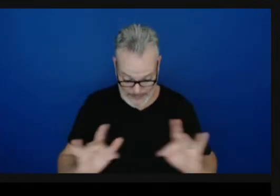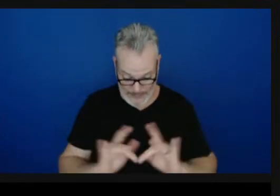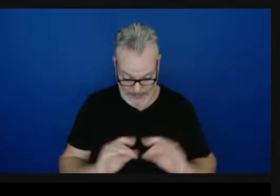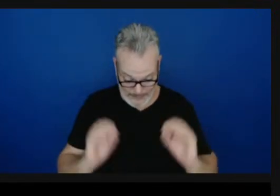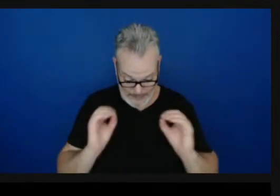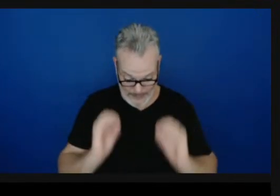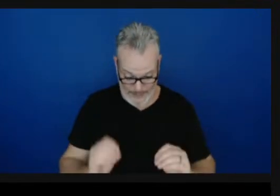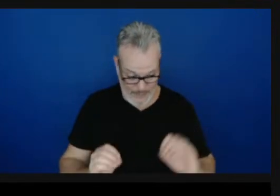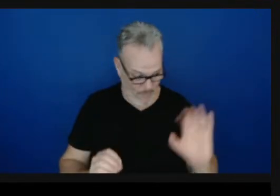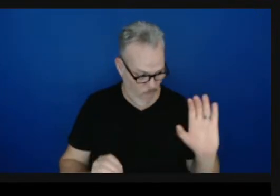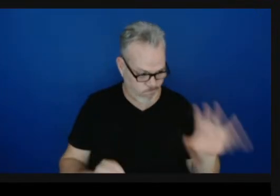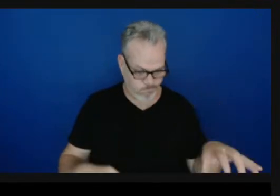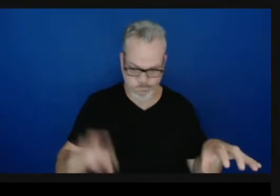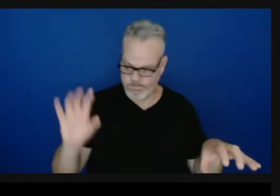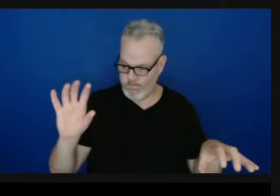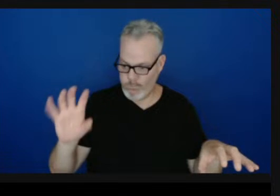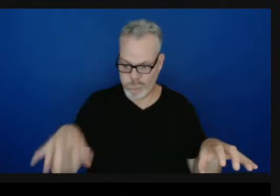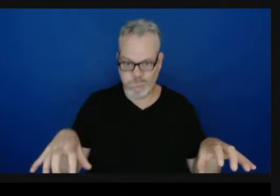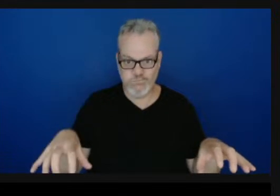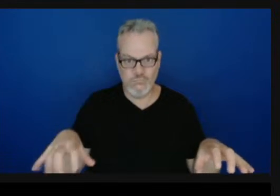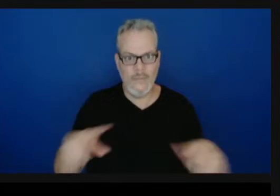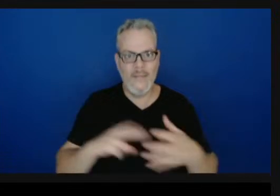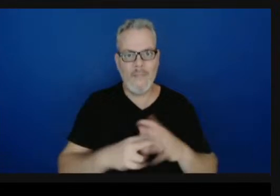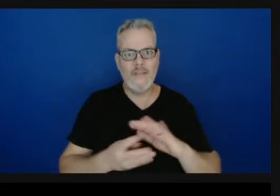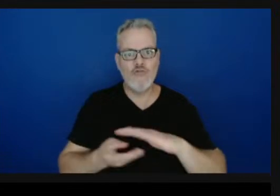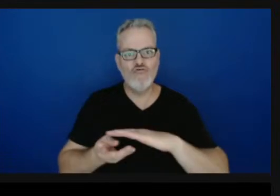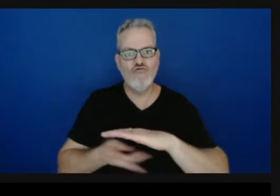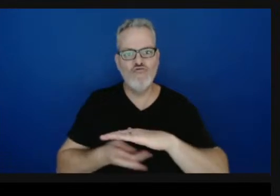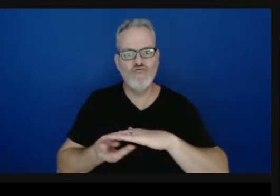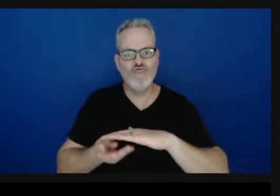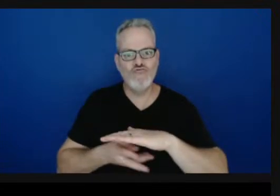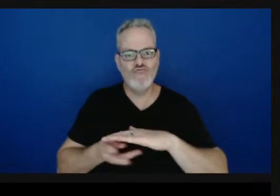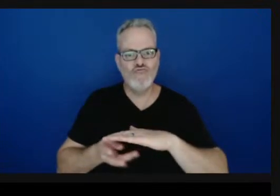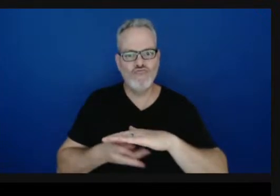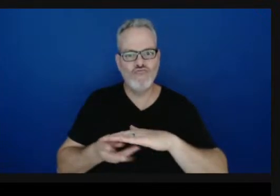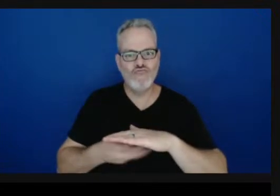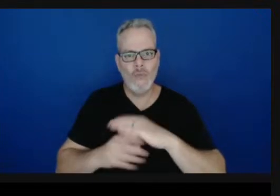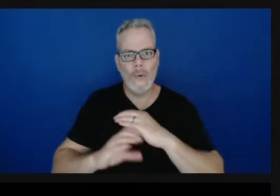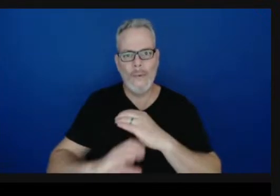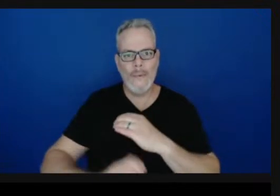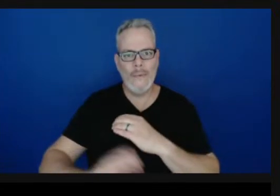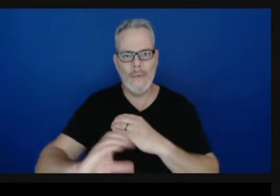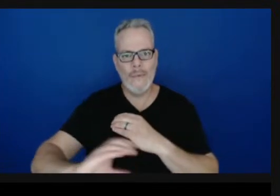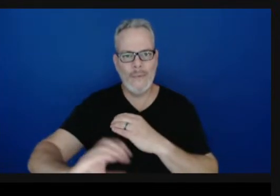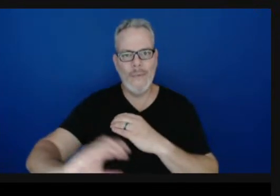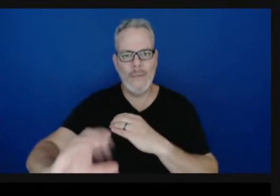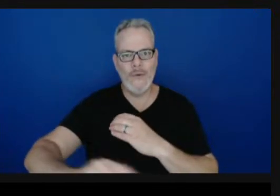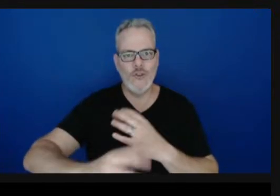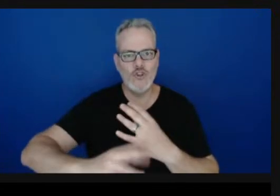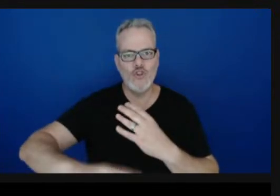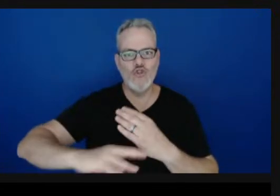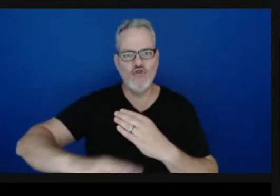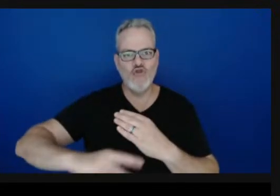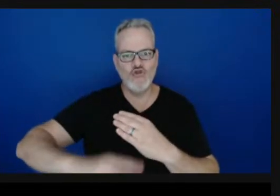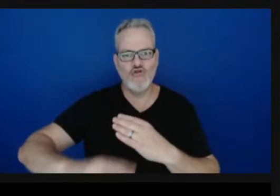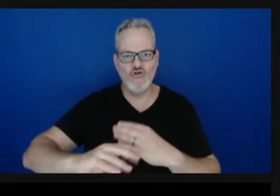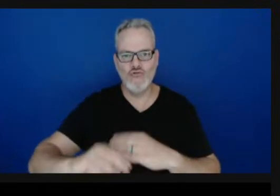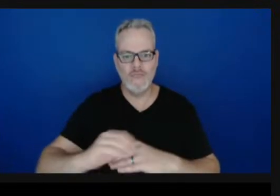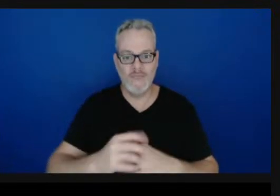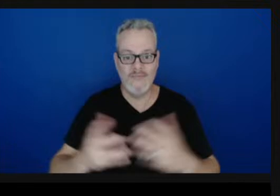here, the magmas just found a pathway without having to do a whole lot of work. And there it